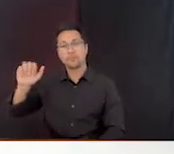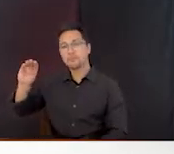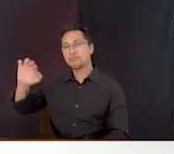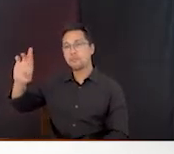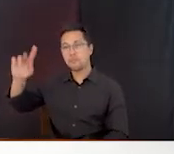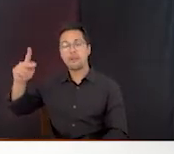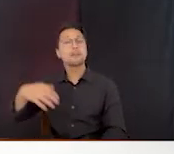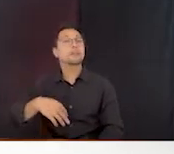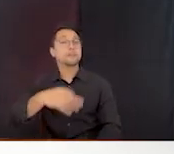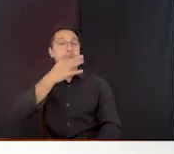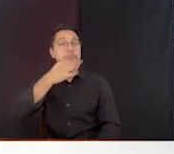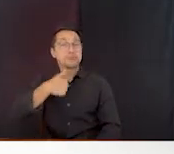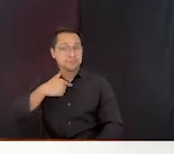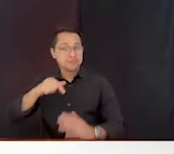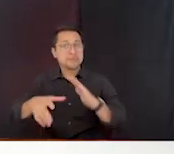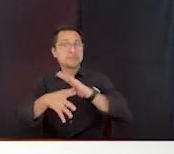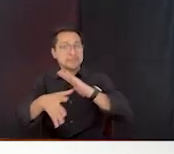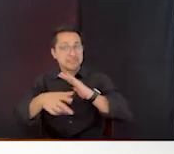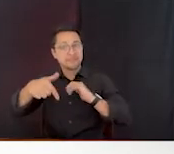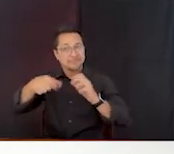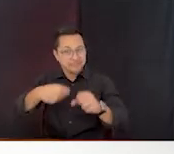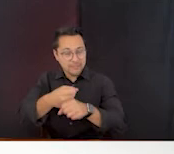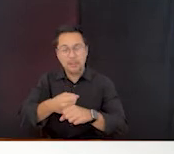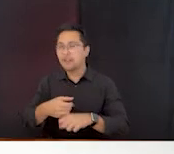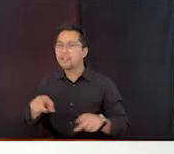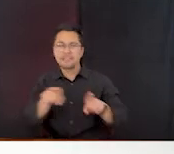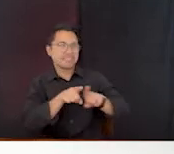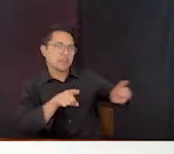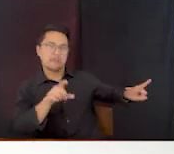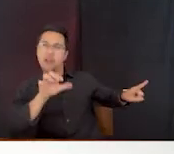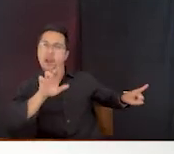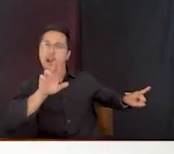and yeah, I'm happy to be here.